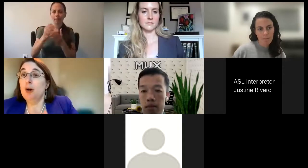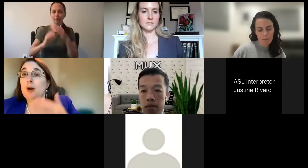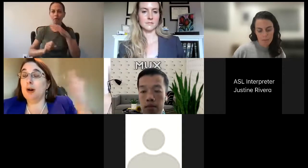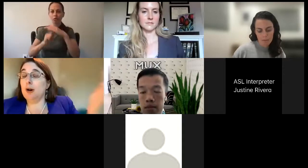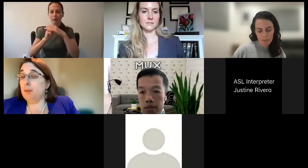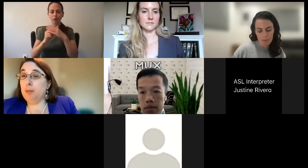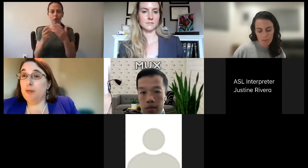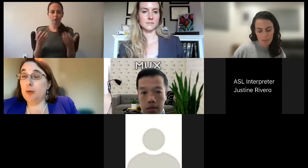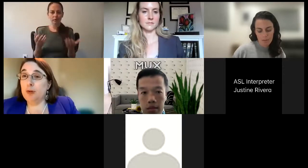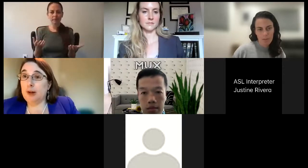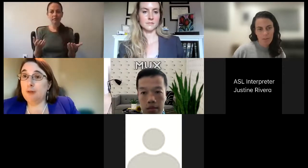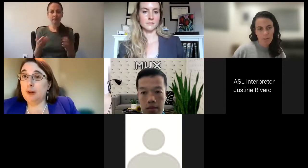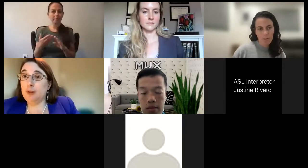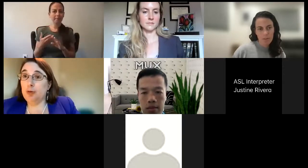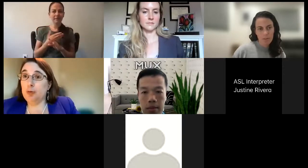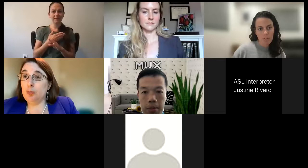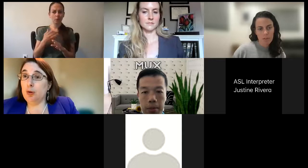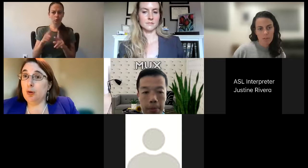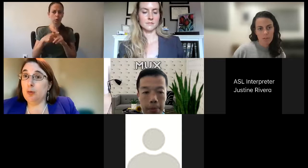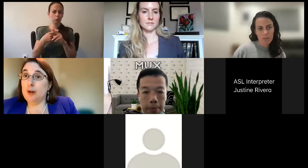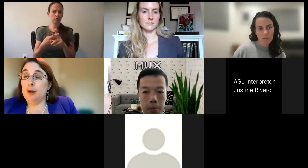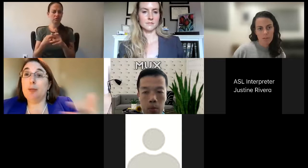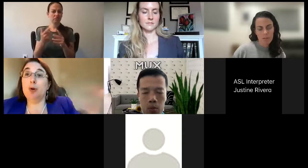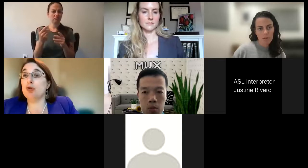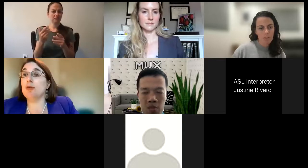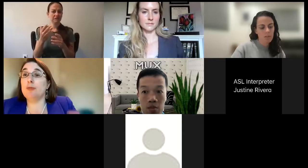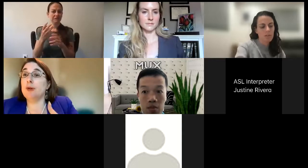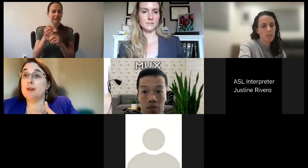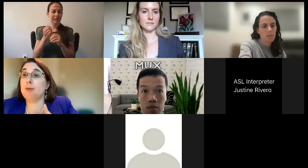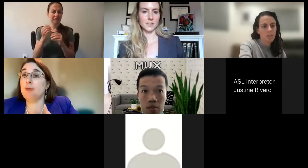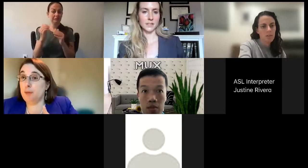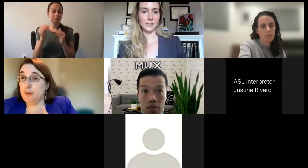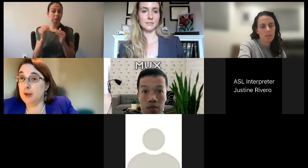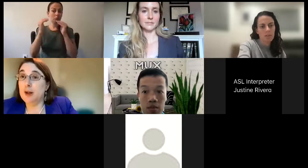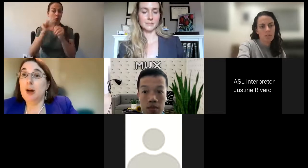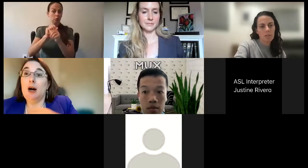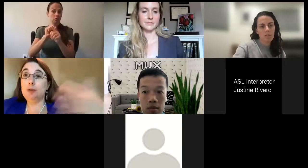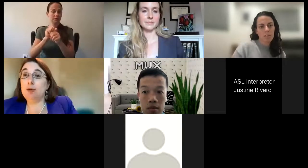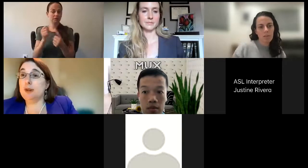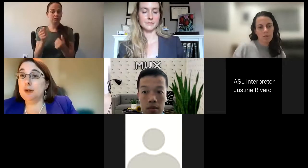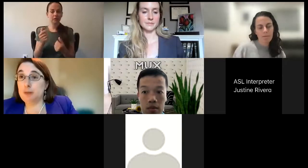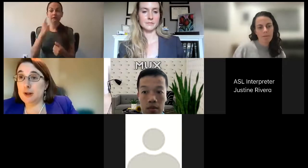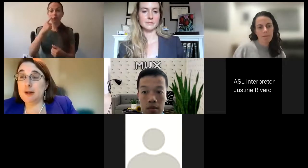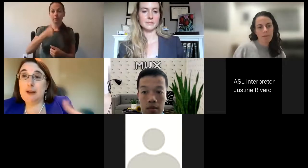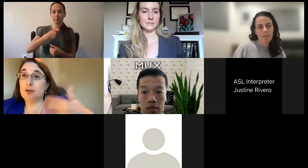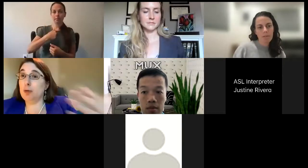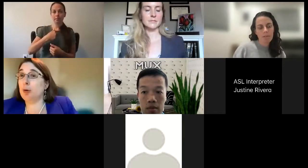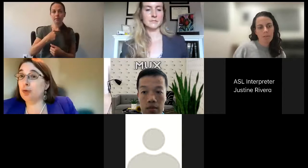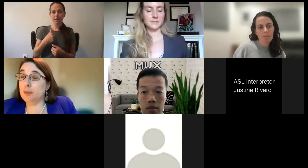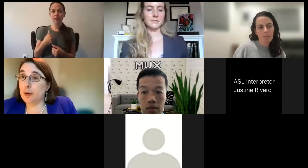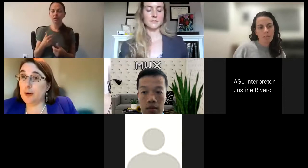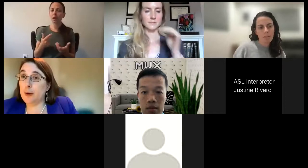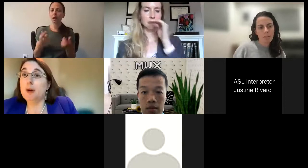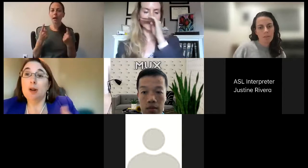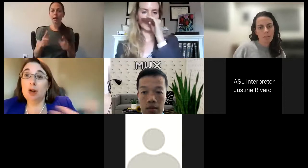before diving into, getting a promotion. So for example, for me, I knew the state of Maryland had this